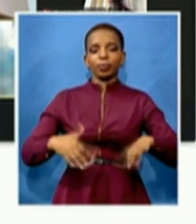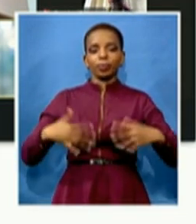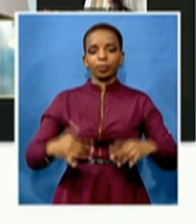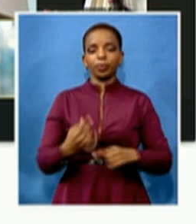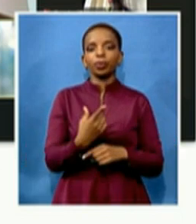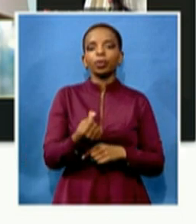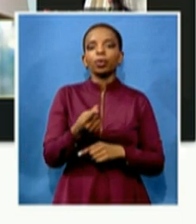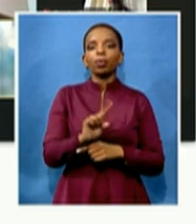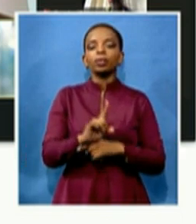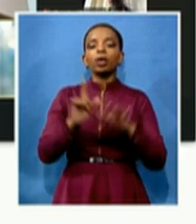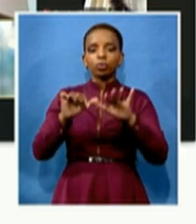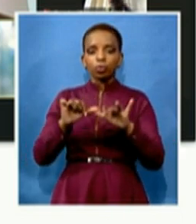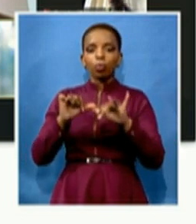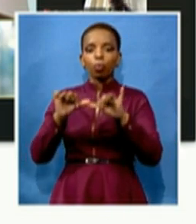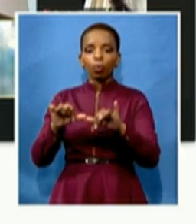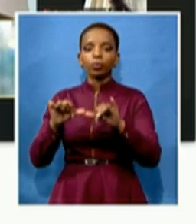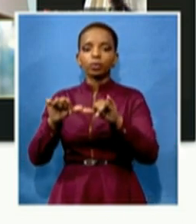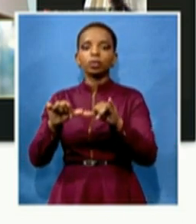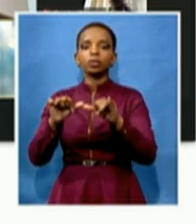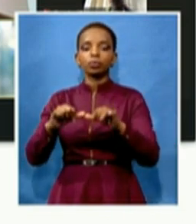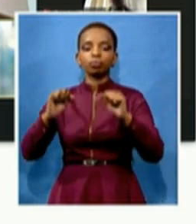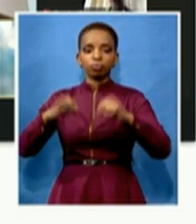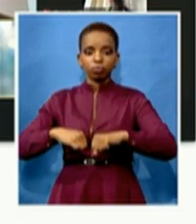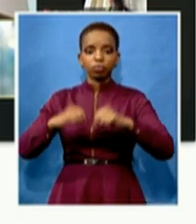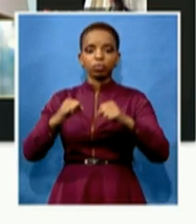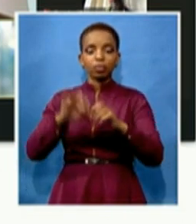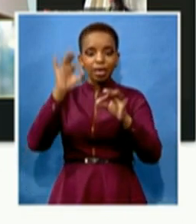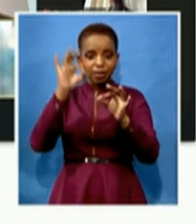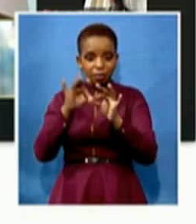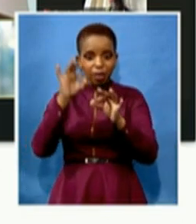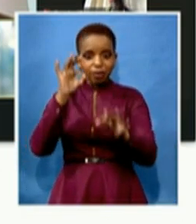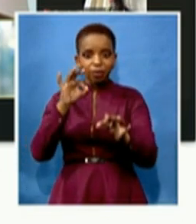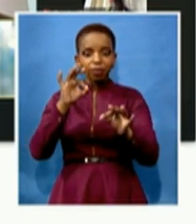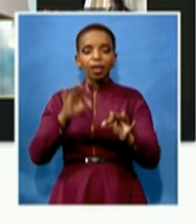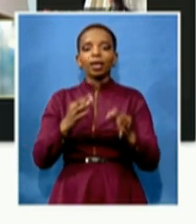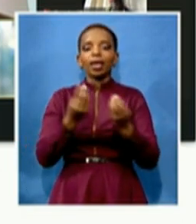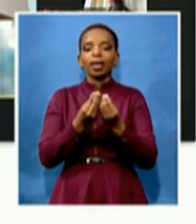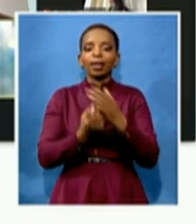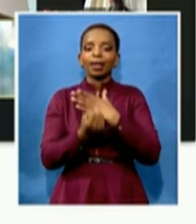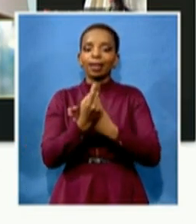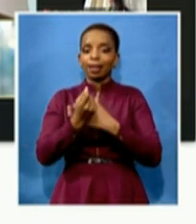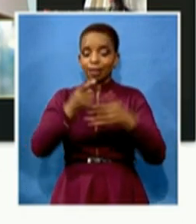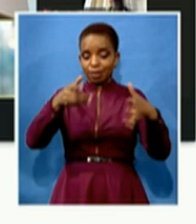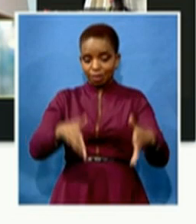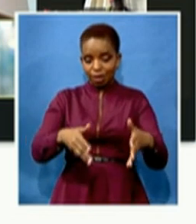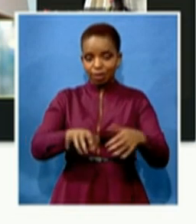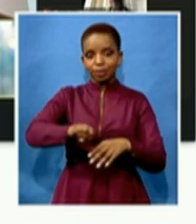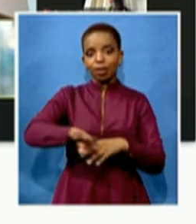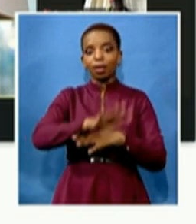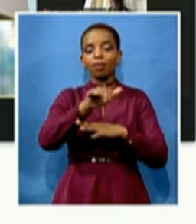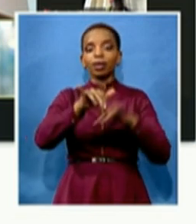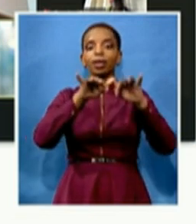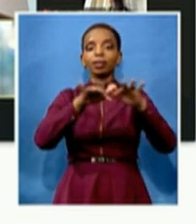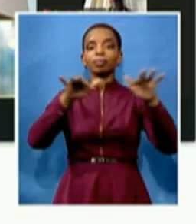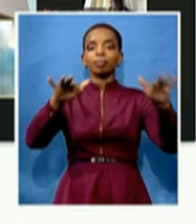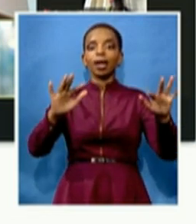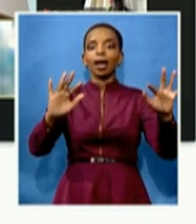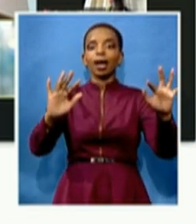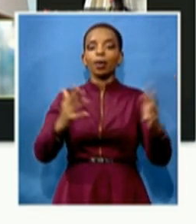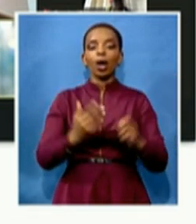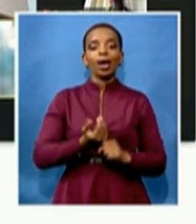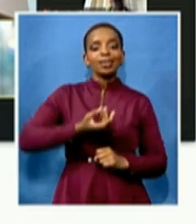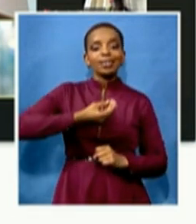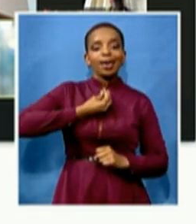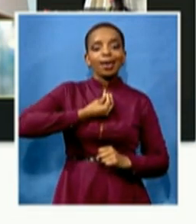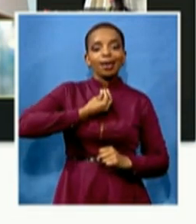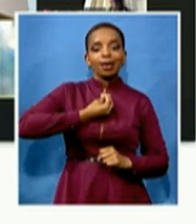of the South African population. Being a younger population does to some extent